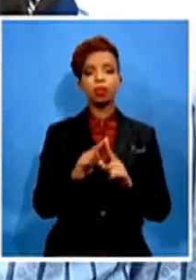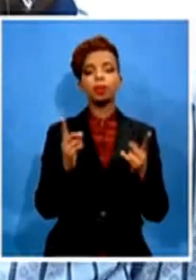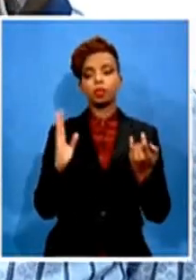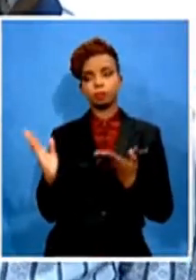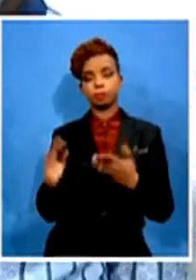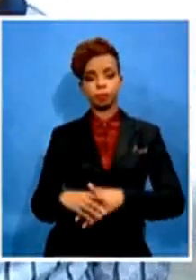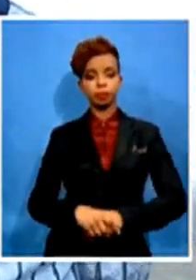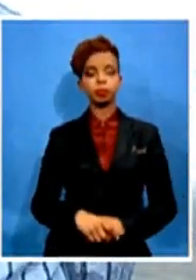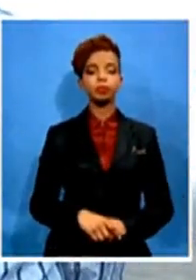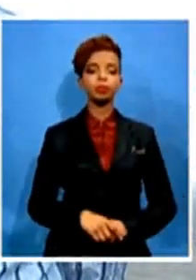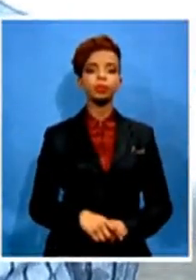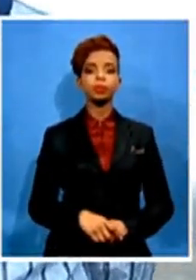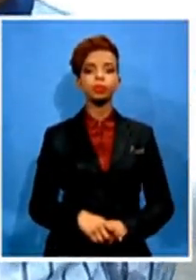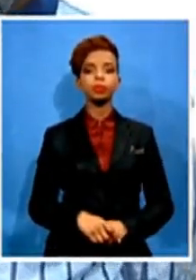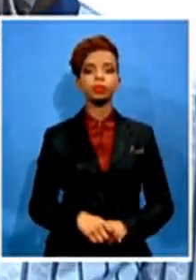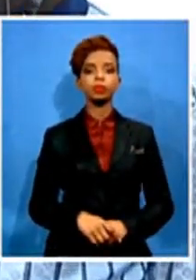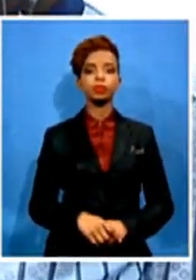Well, the response is,